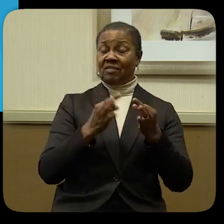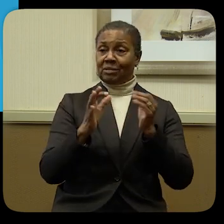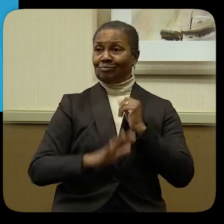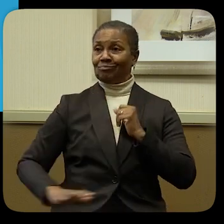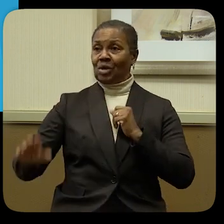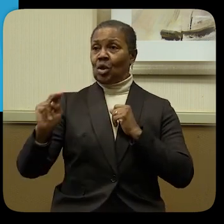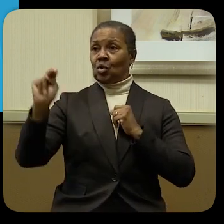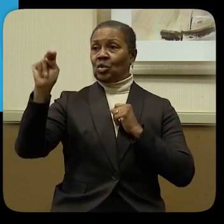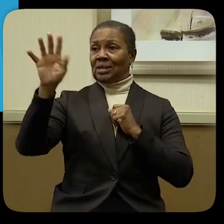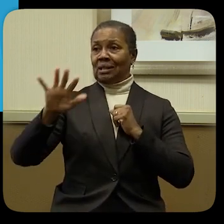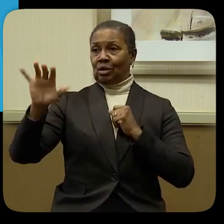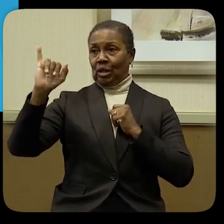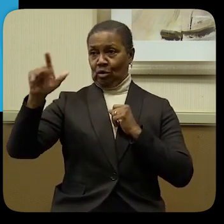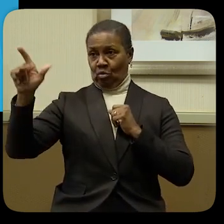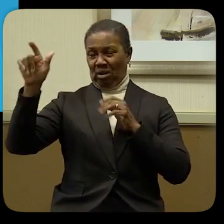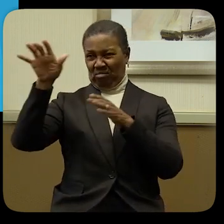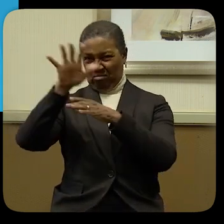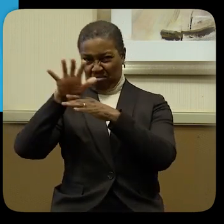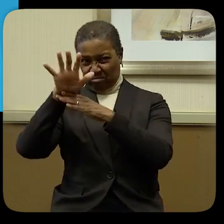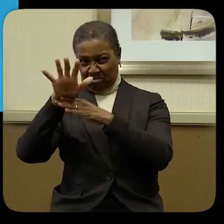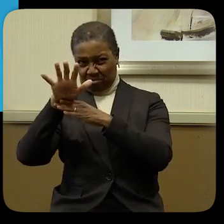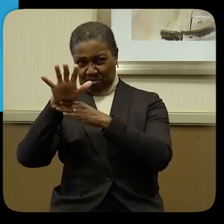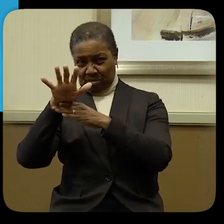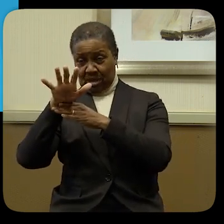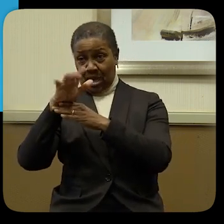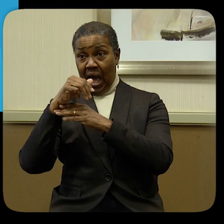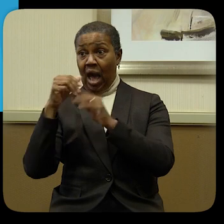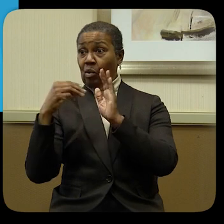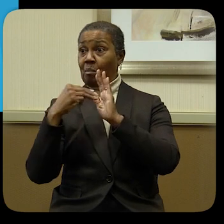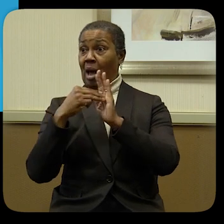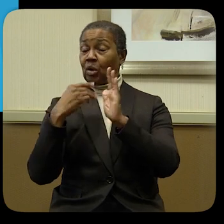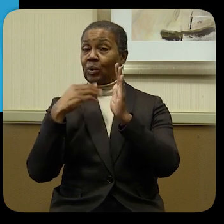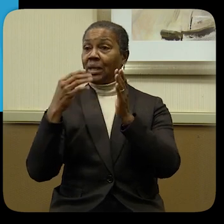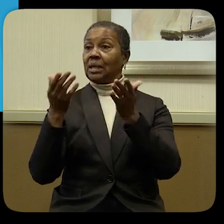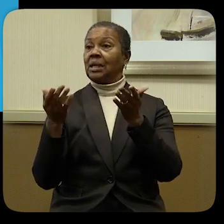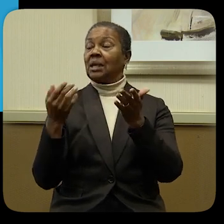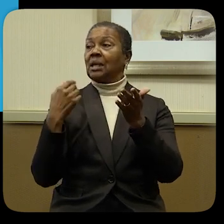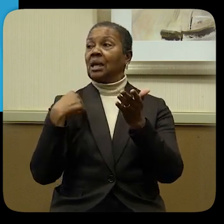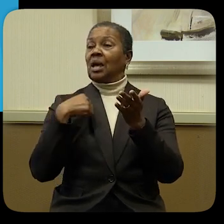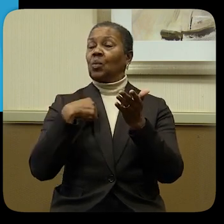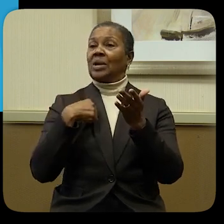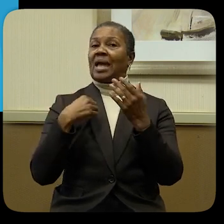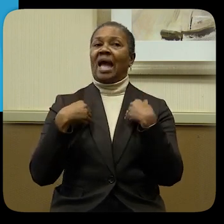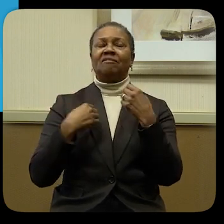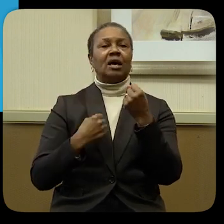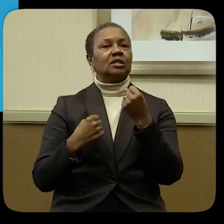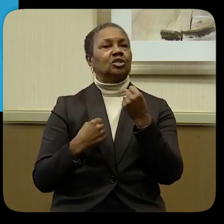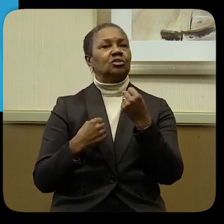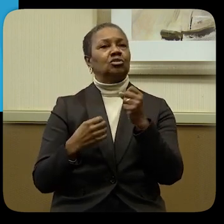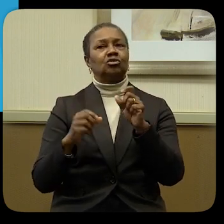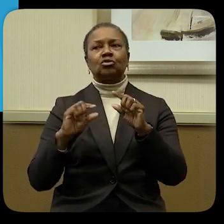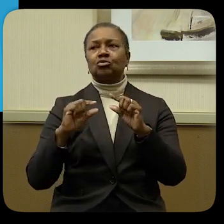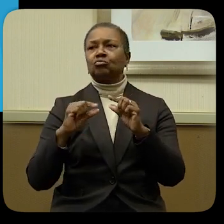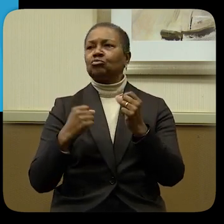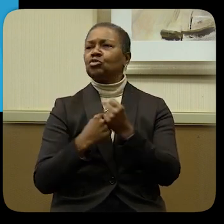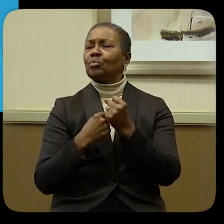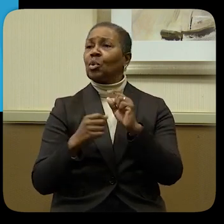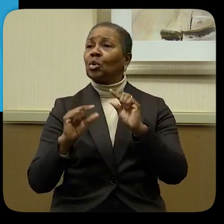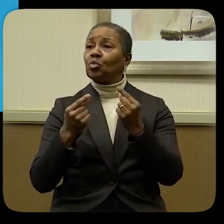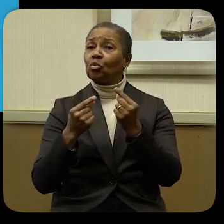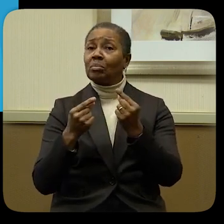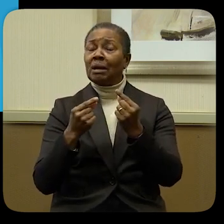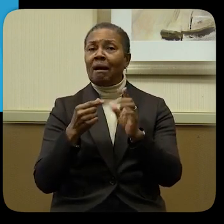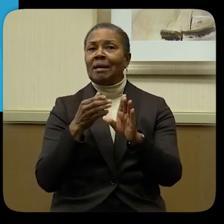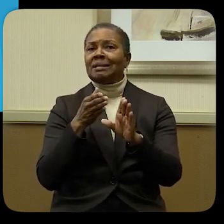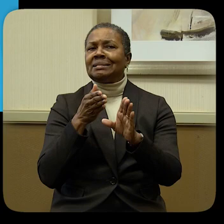across Northern Illinois. So our model is that we operate a support group, drop-in center,